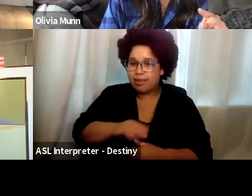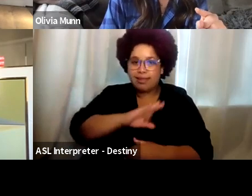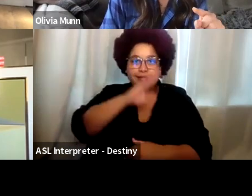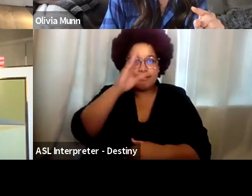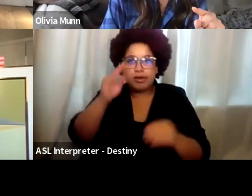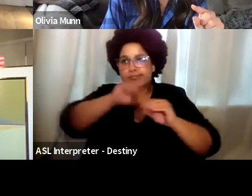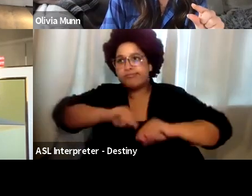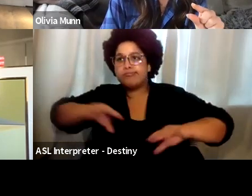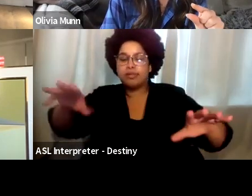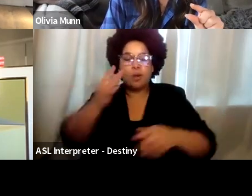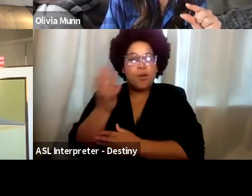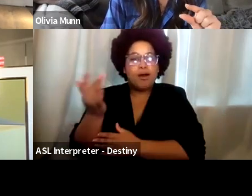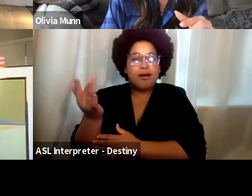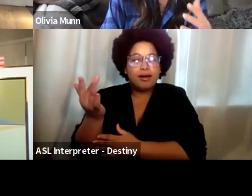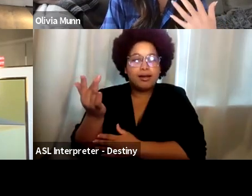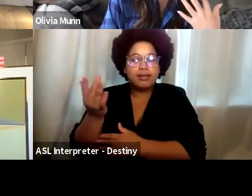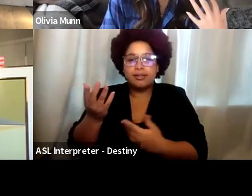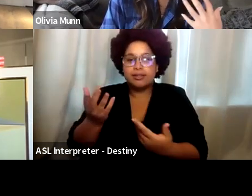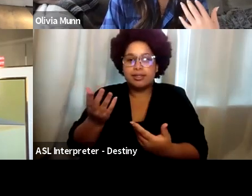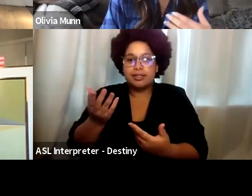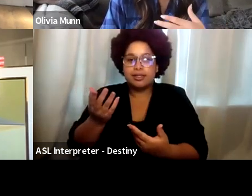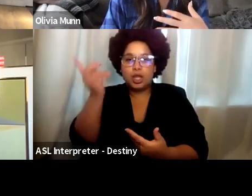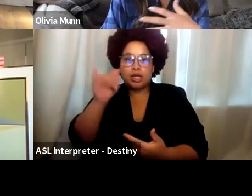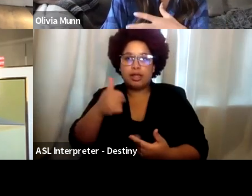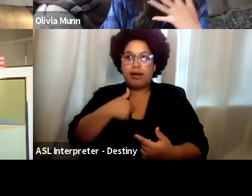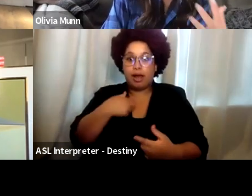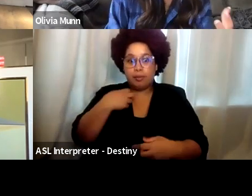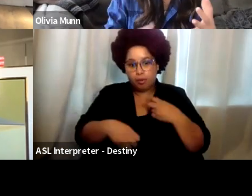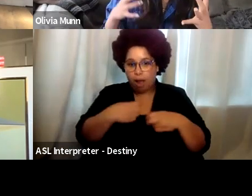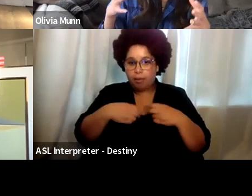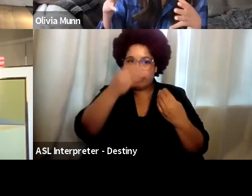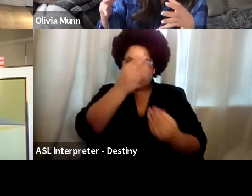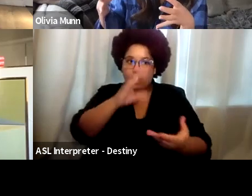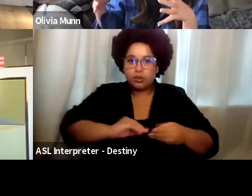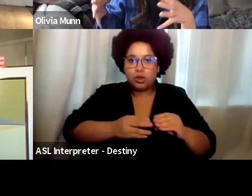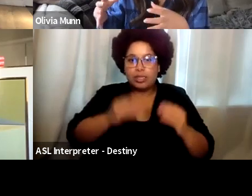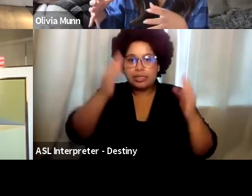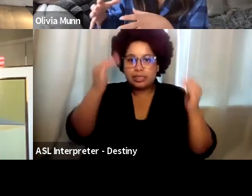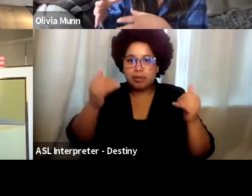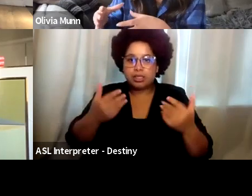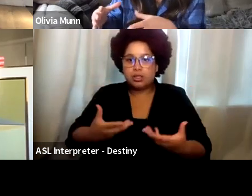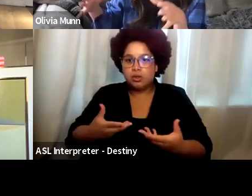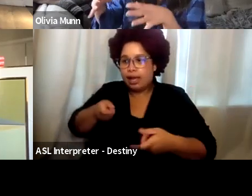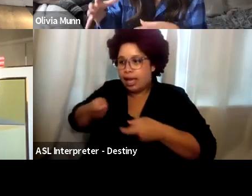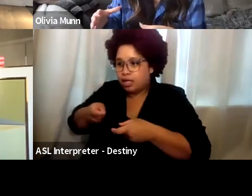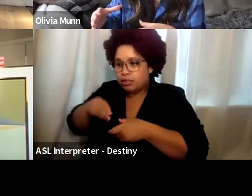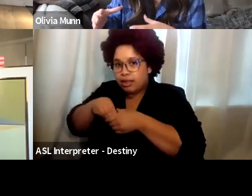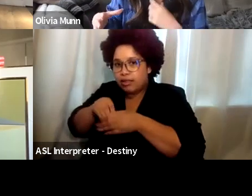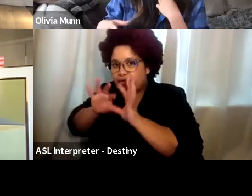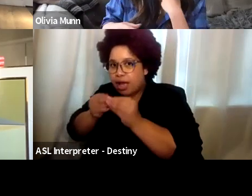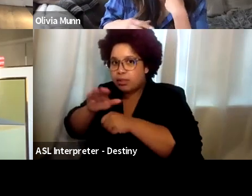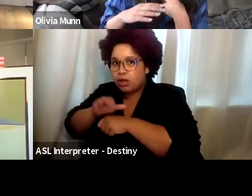out because, you know, we'll look like the problem if we decide to tell the story. We're always expected to just handle it within the family, handle it